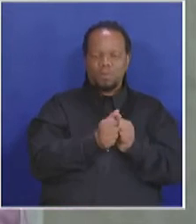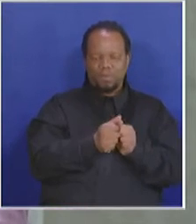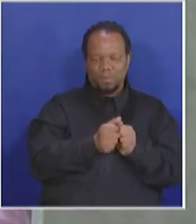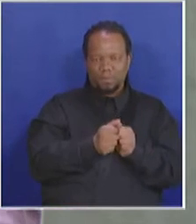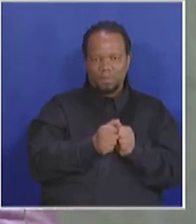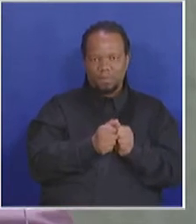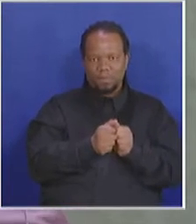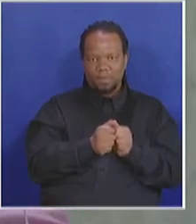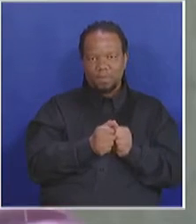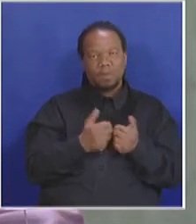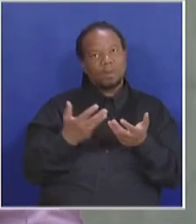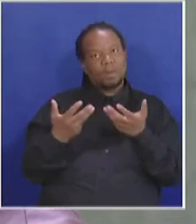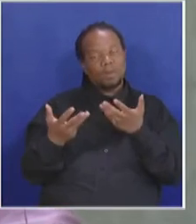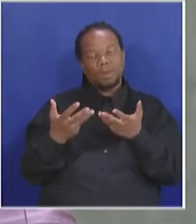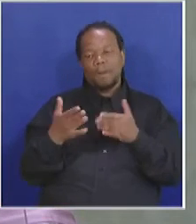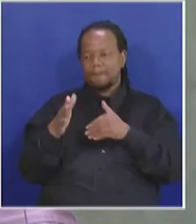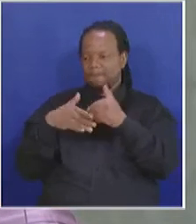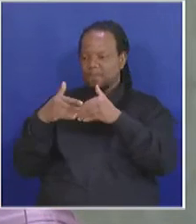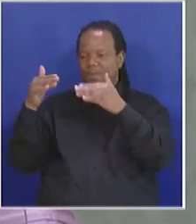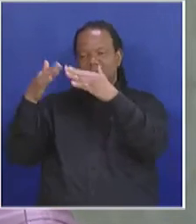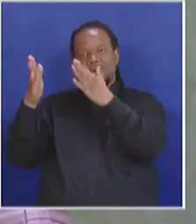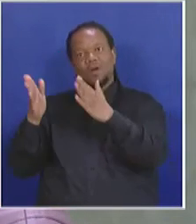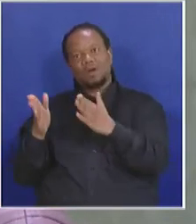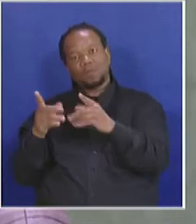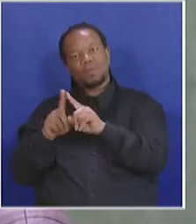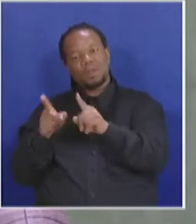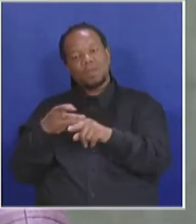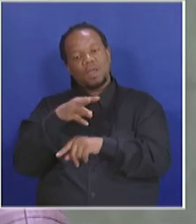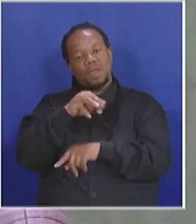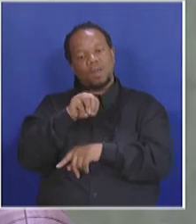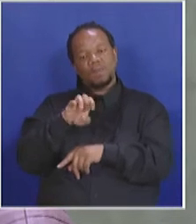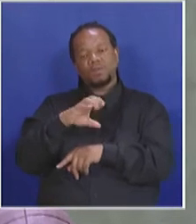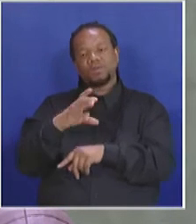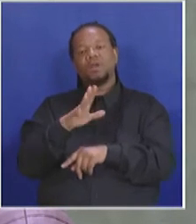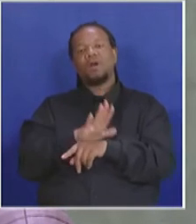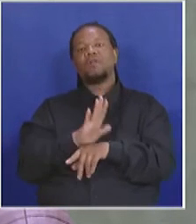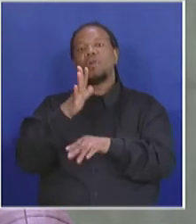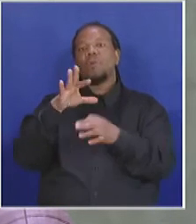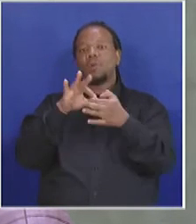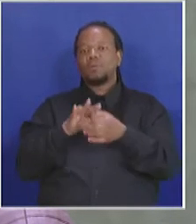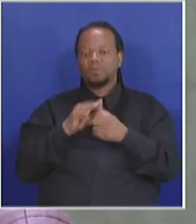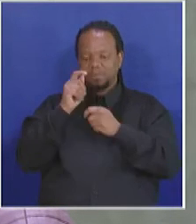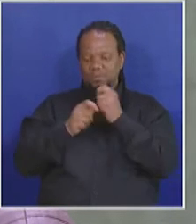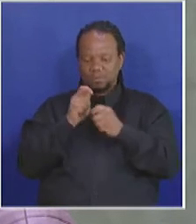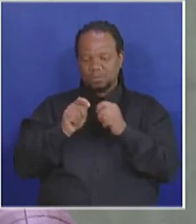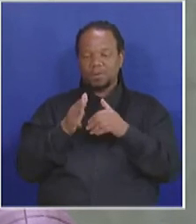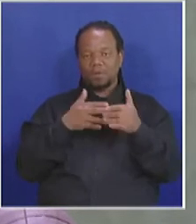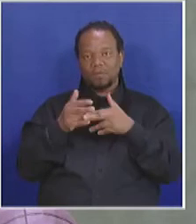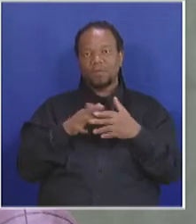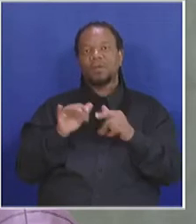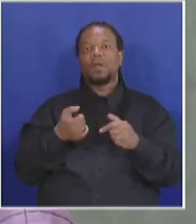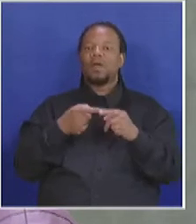regarding the lack of provision of housing be referred to the Office of the MEC of Cooperative Governance, Traditional Affairs and Human